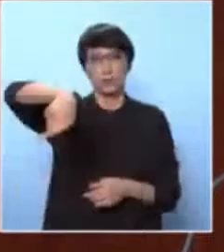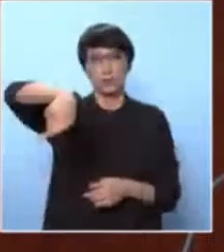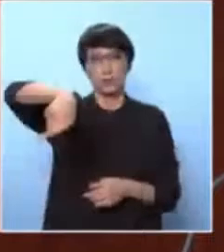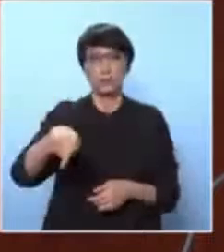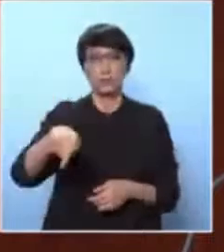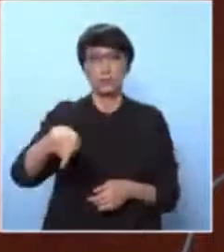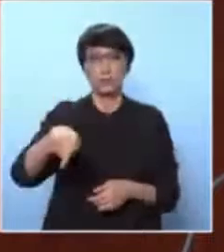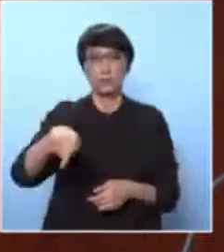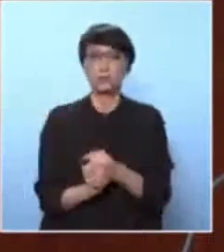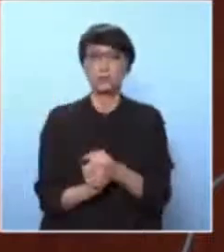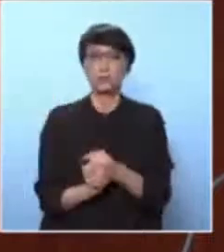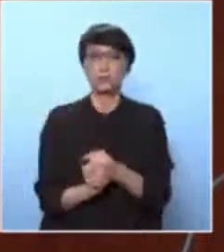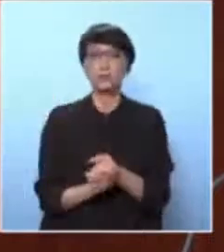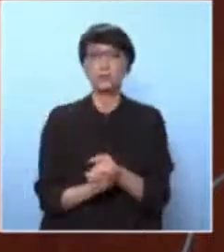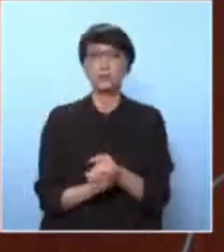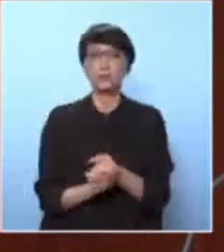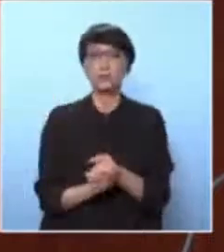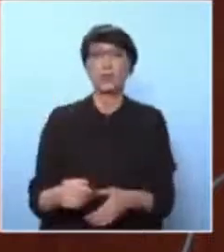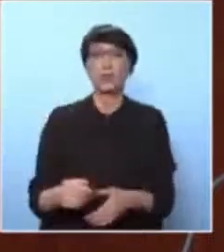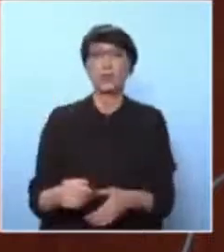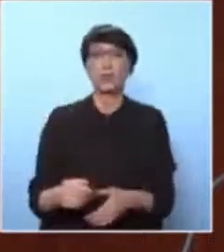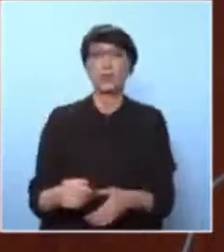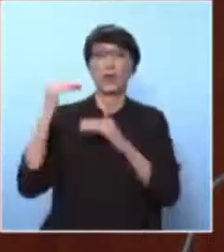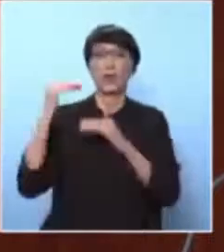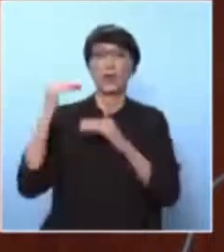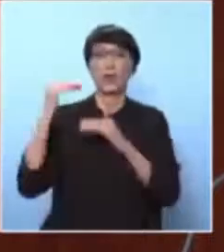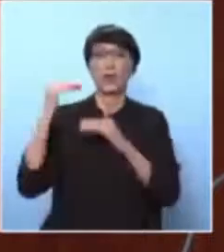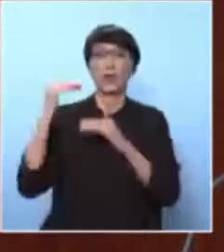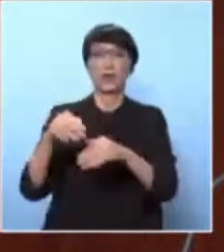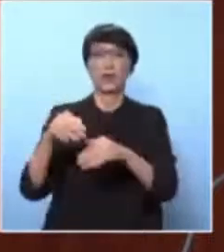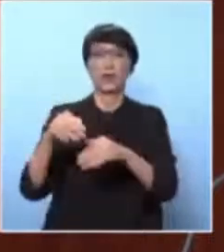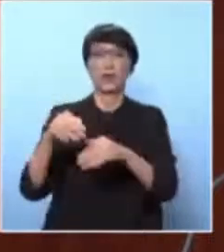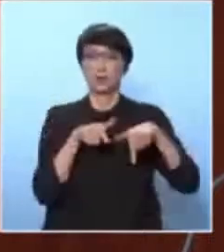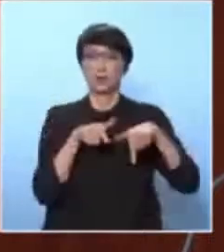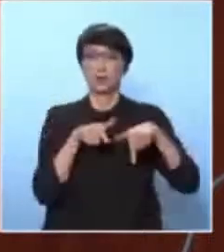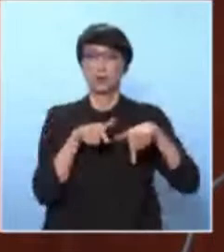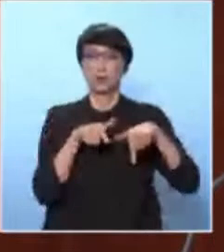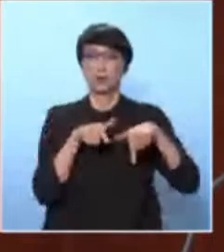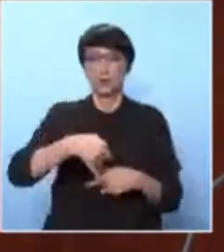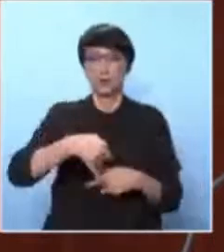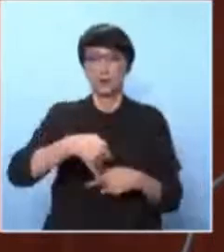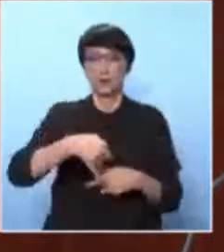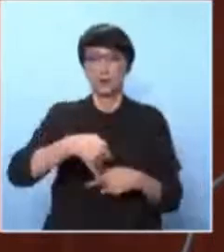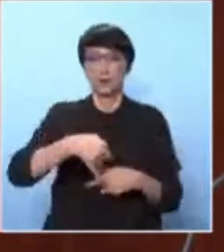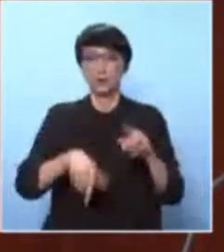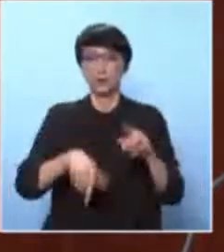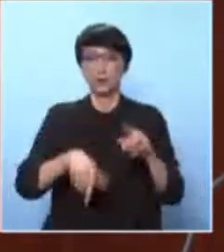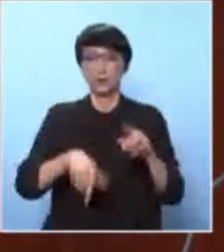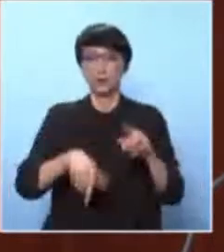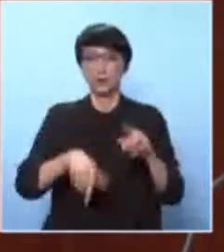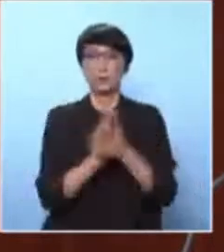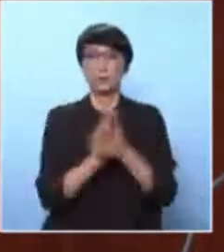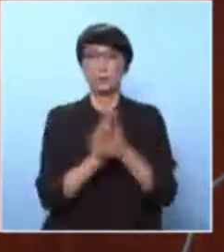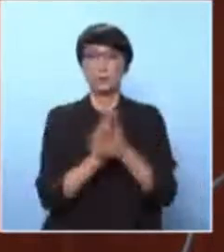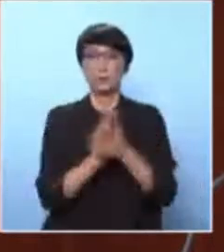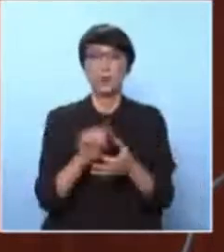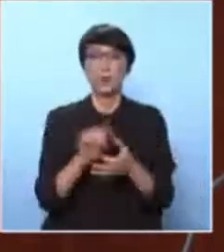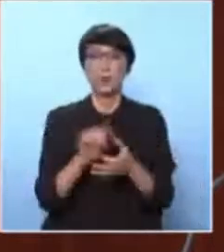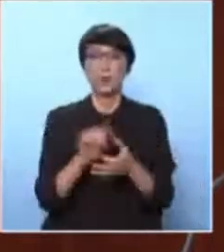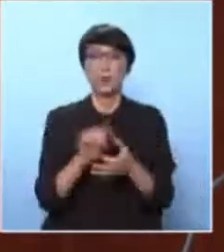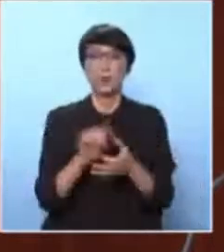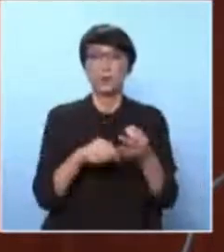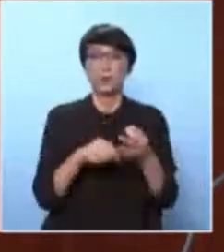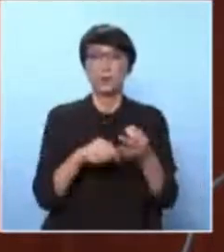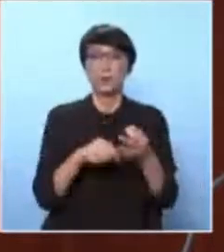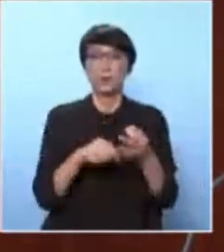of DHL Express at the HKIA, scheduled for opening next month, and the Premium Logistics Center, recently completed by